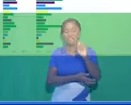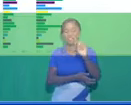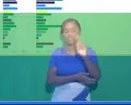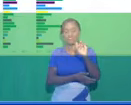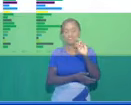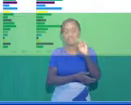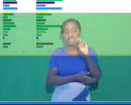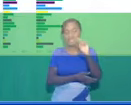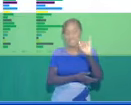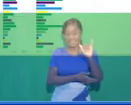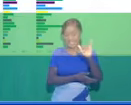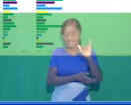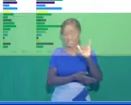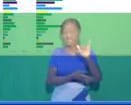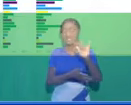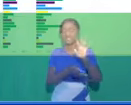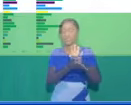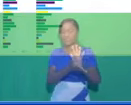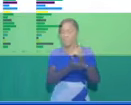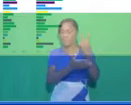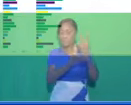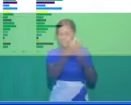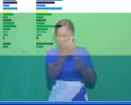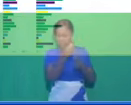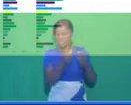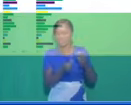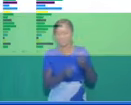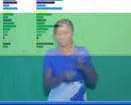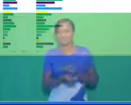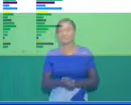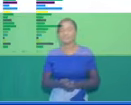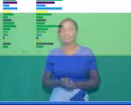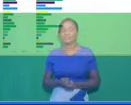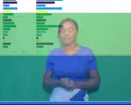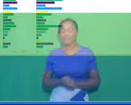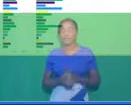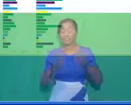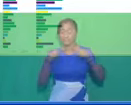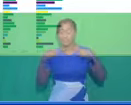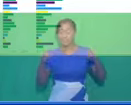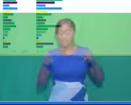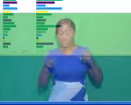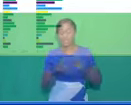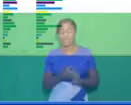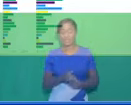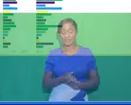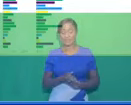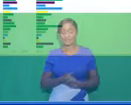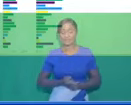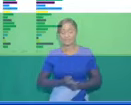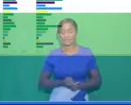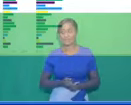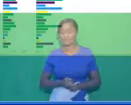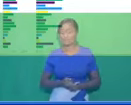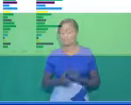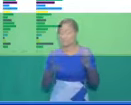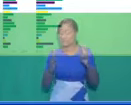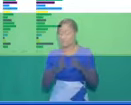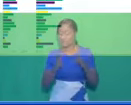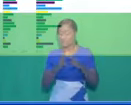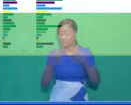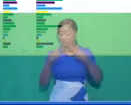and they are doing well in marketing themselves, and they're quite popular. If you look at the individual schools, they're very,